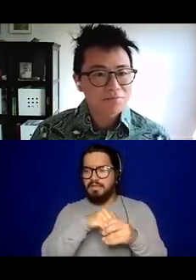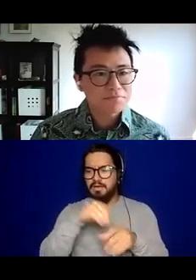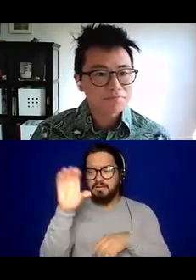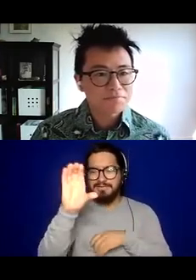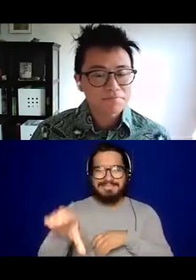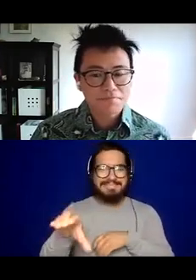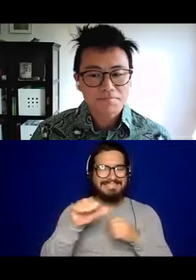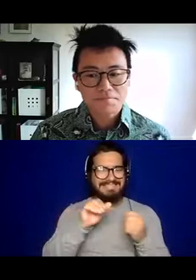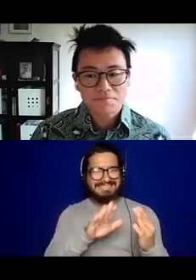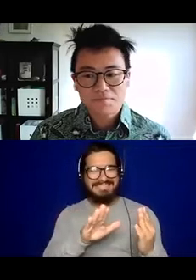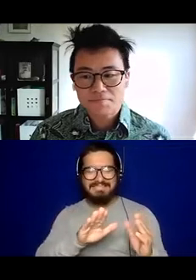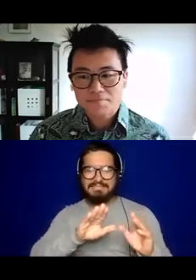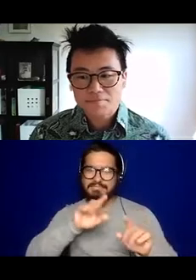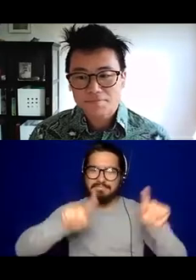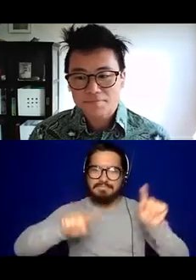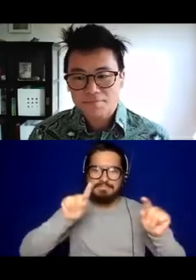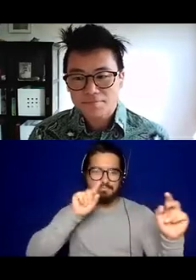issues?